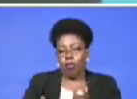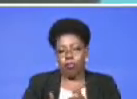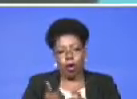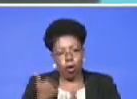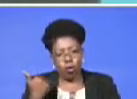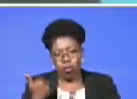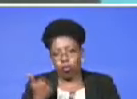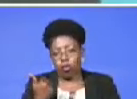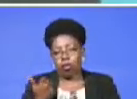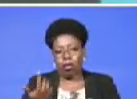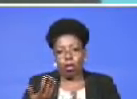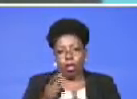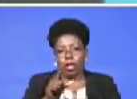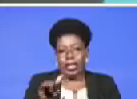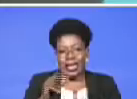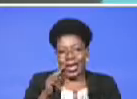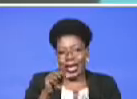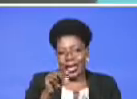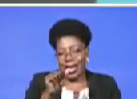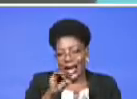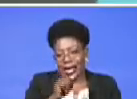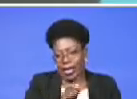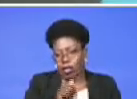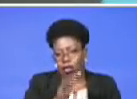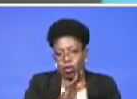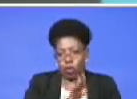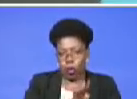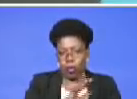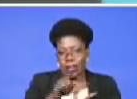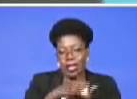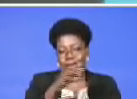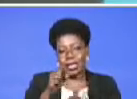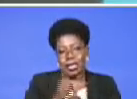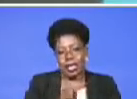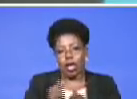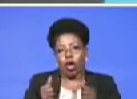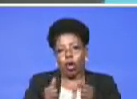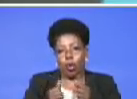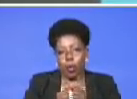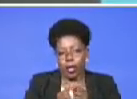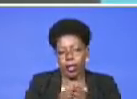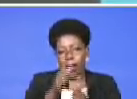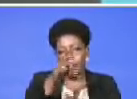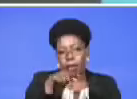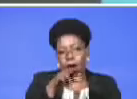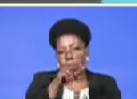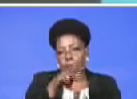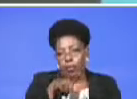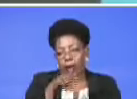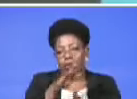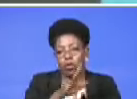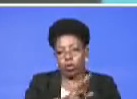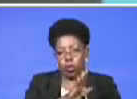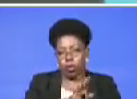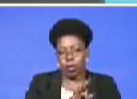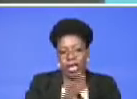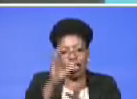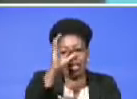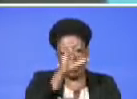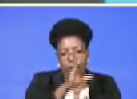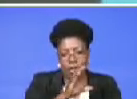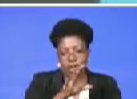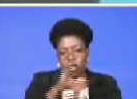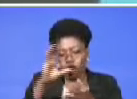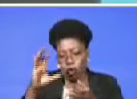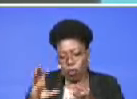the NAIA schools this year, together with some prep schools, and we're seeking to bridge